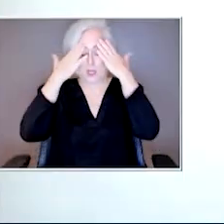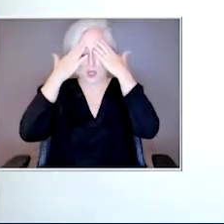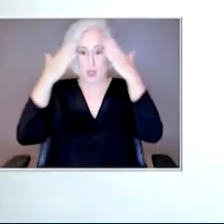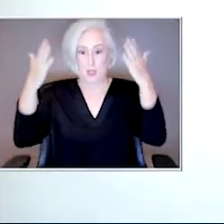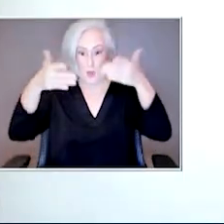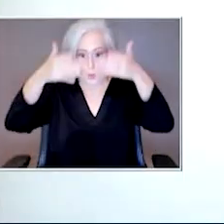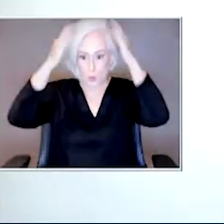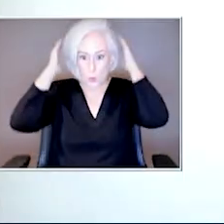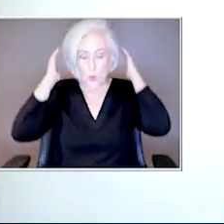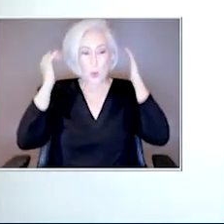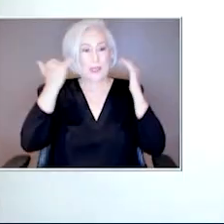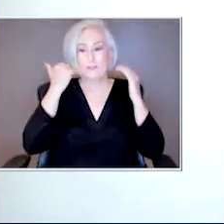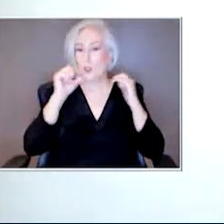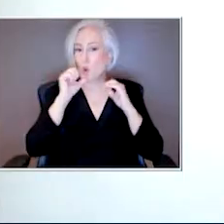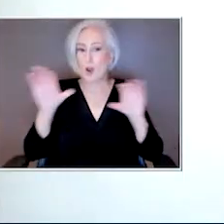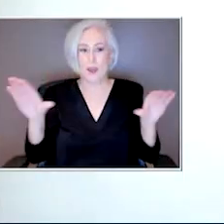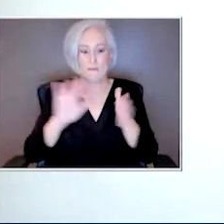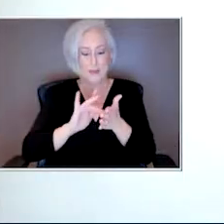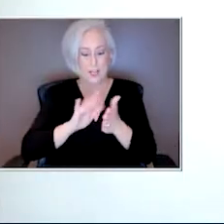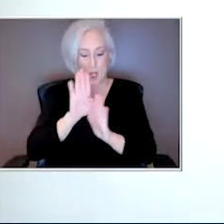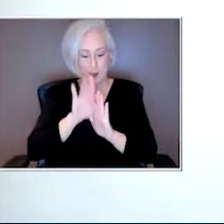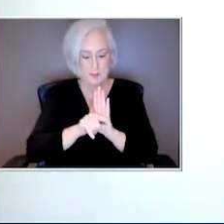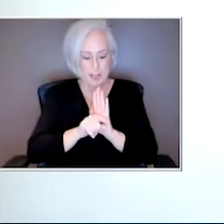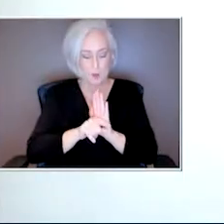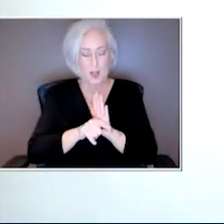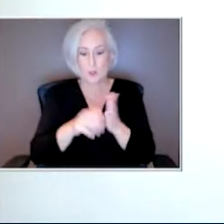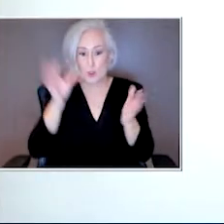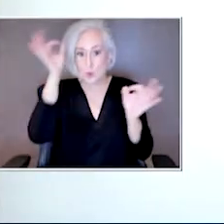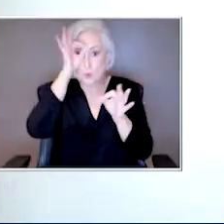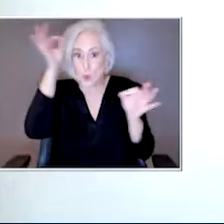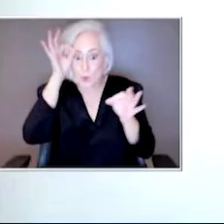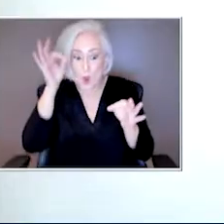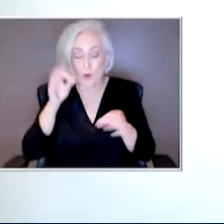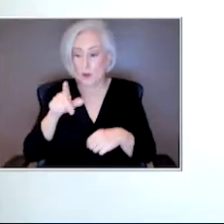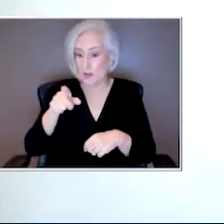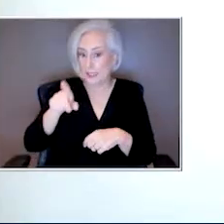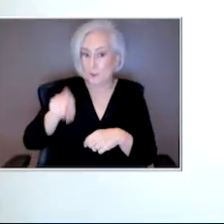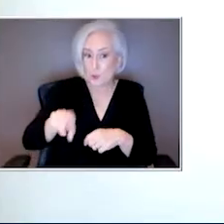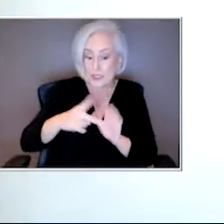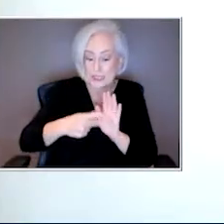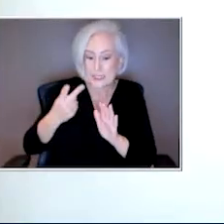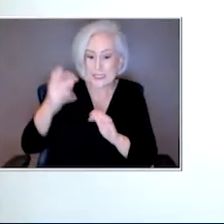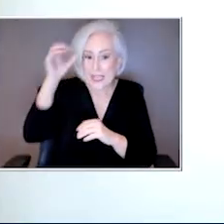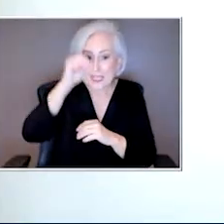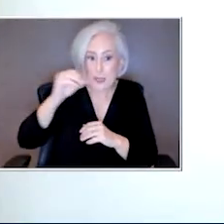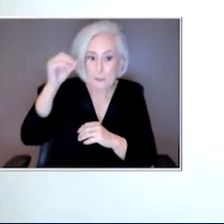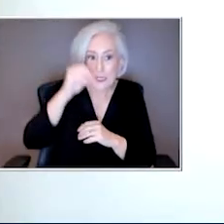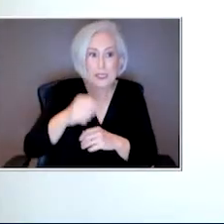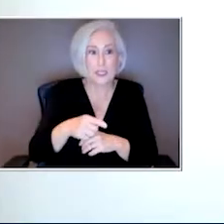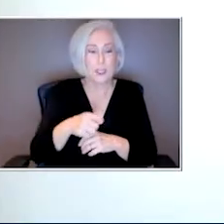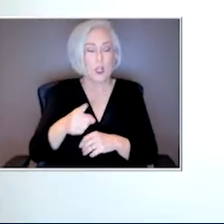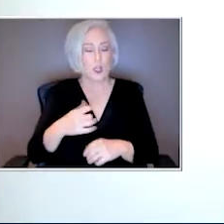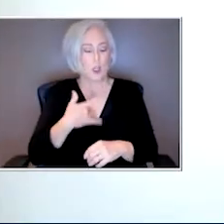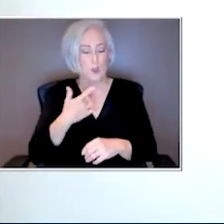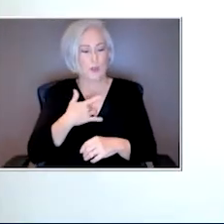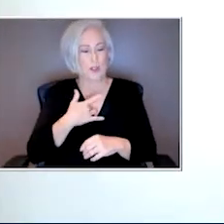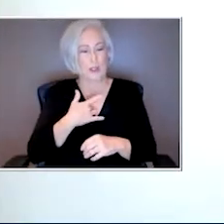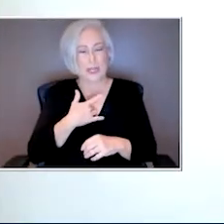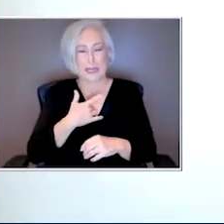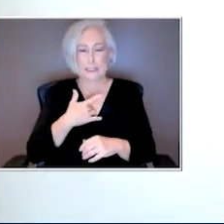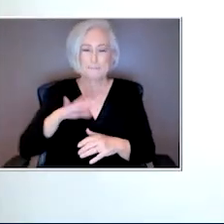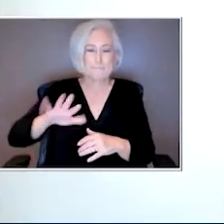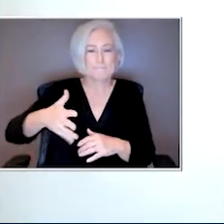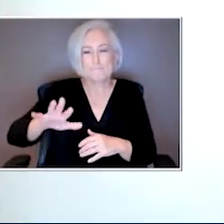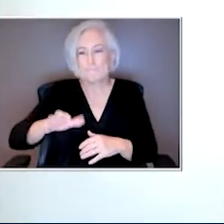not of medical background. And so if you need second opinions, if you're not feeling like you are